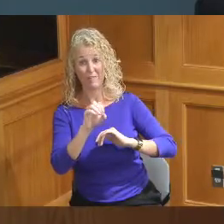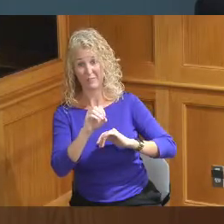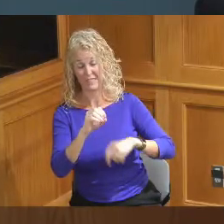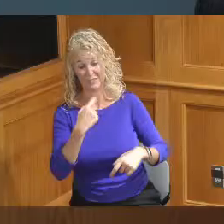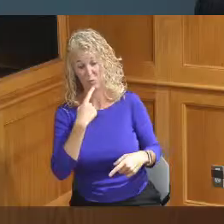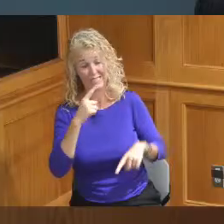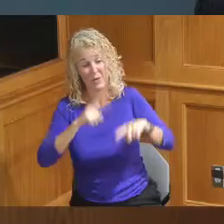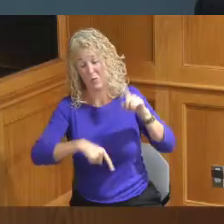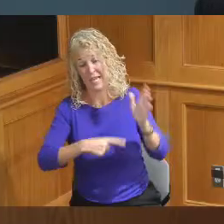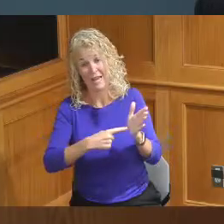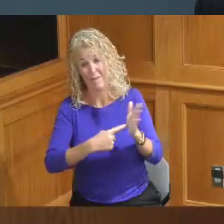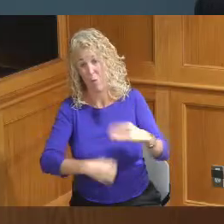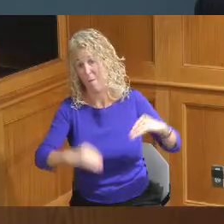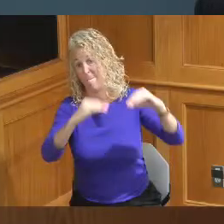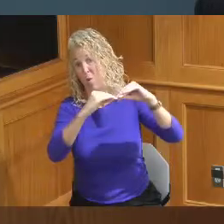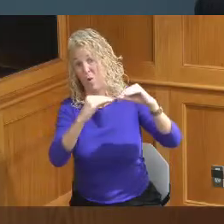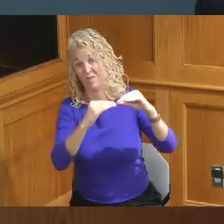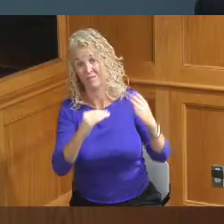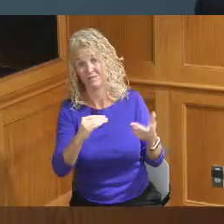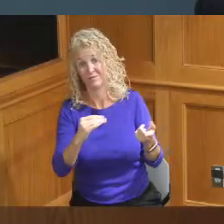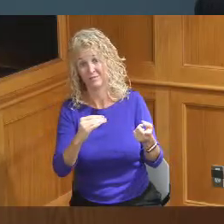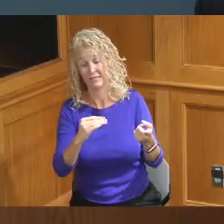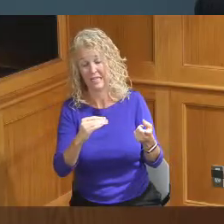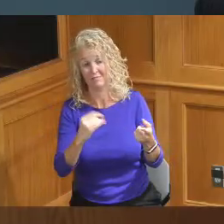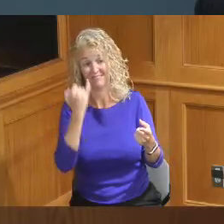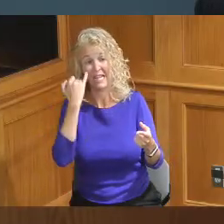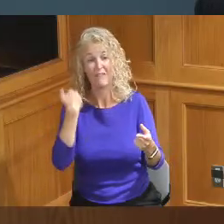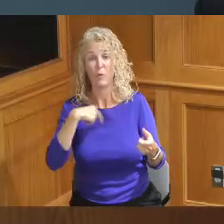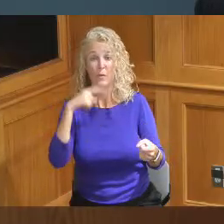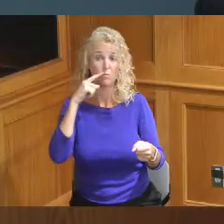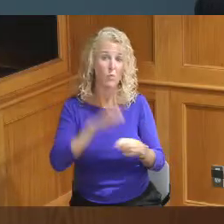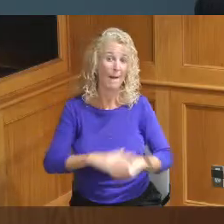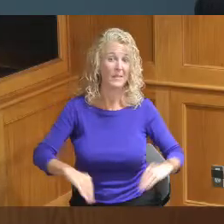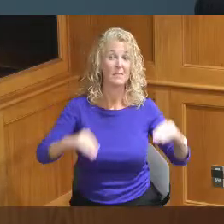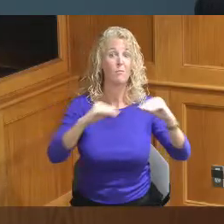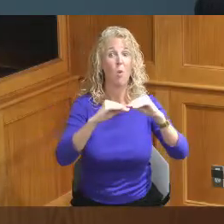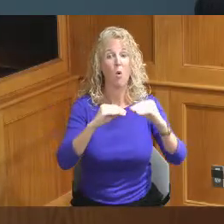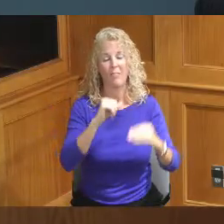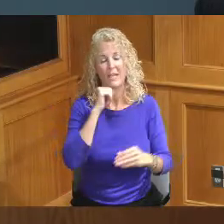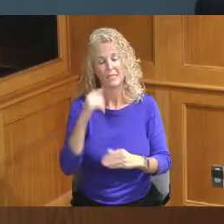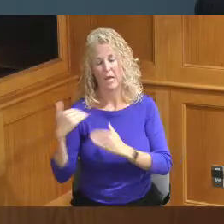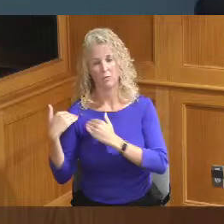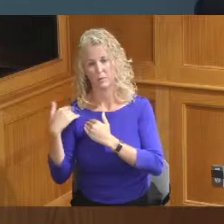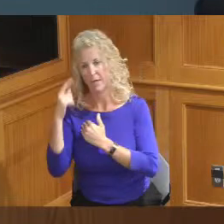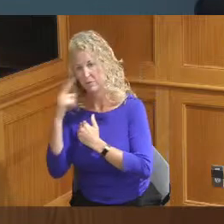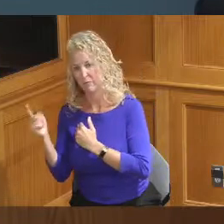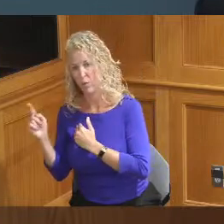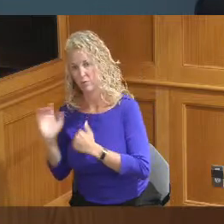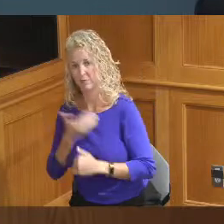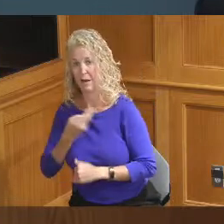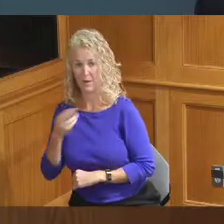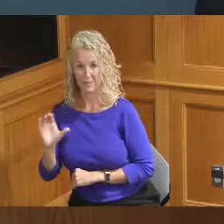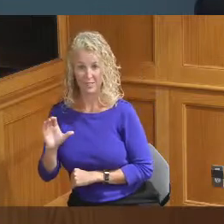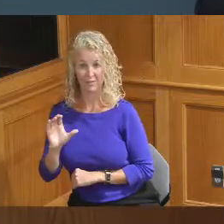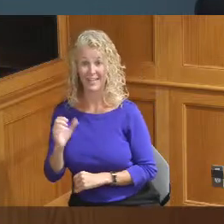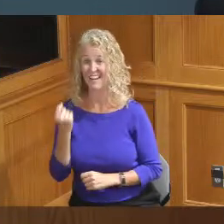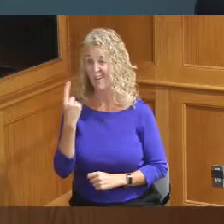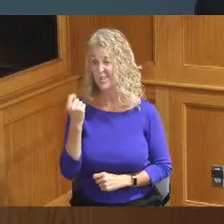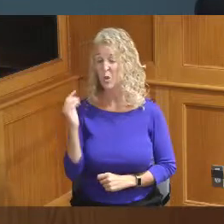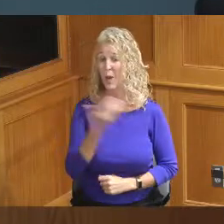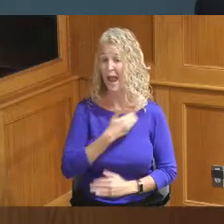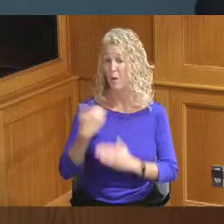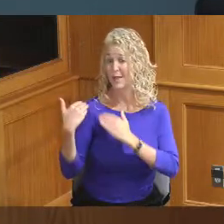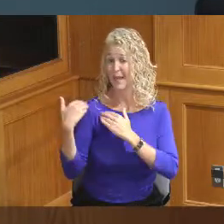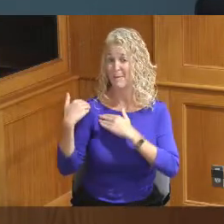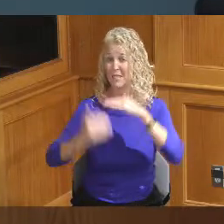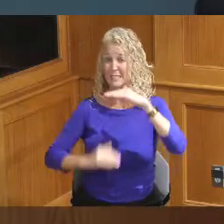what is in front of us, and it would have been irresponsible to go to a higher number, and so we didn't do that. And our liability is capped, which is